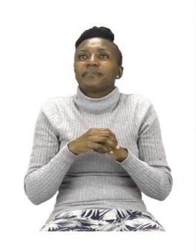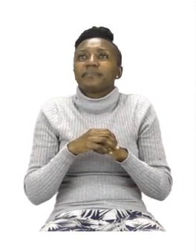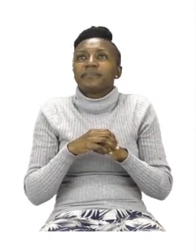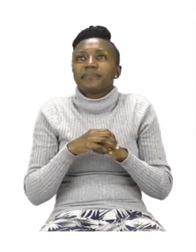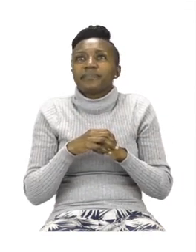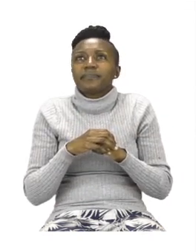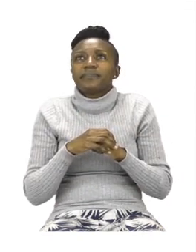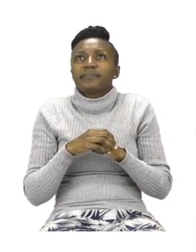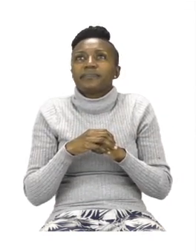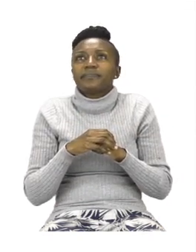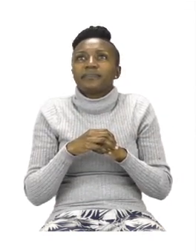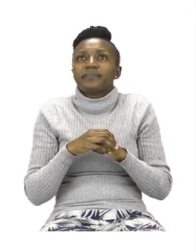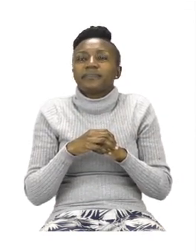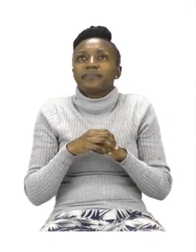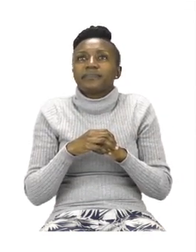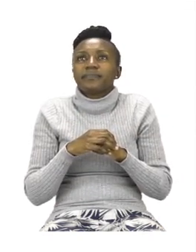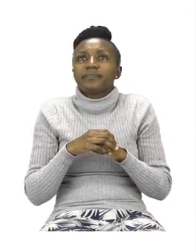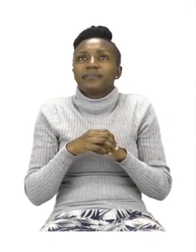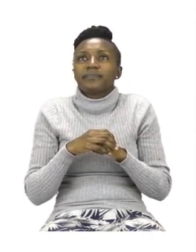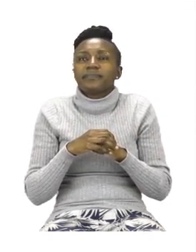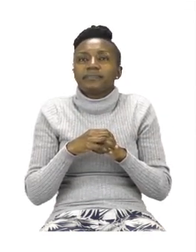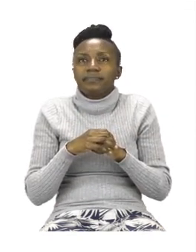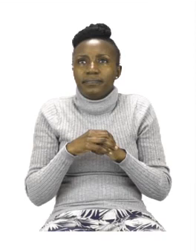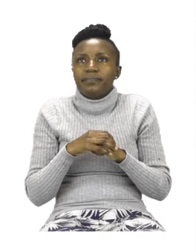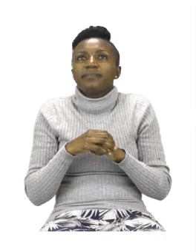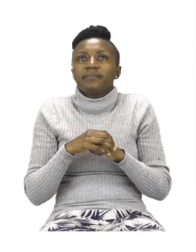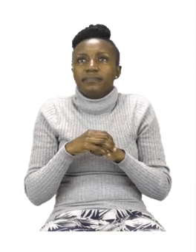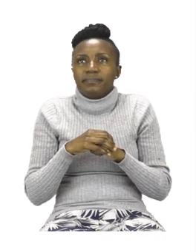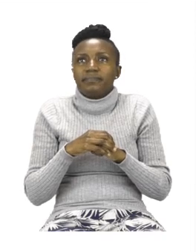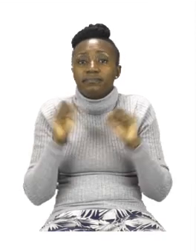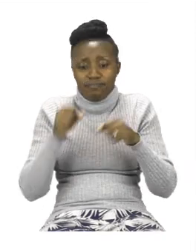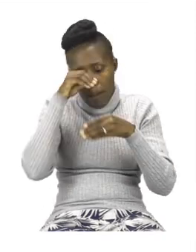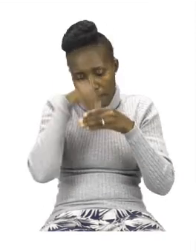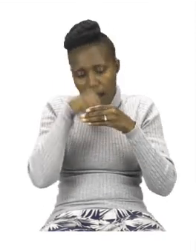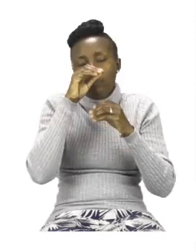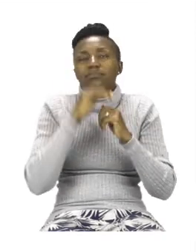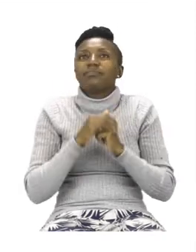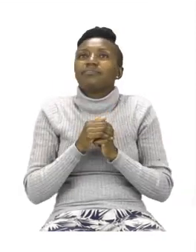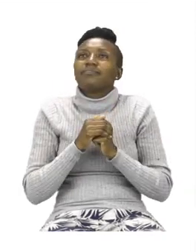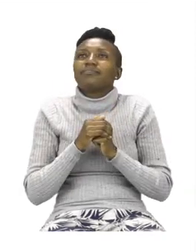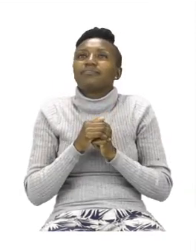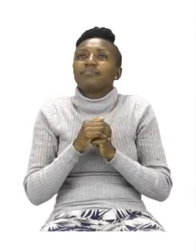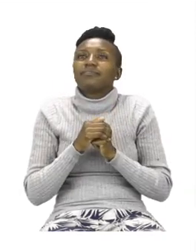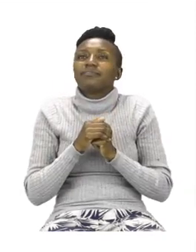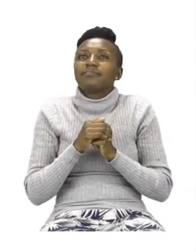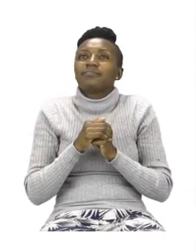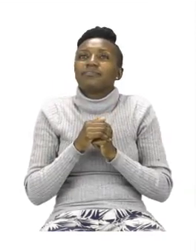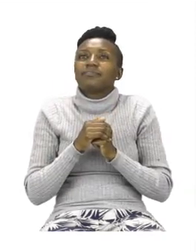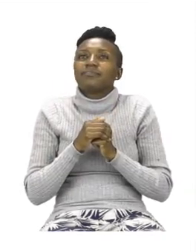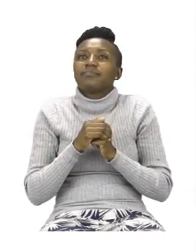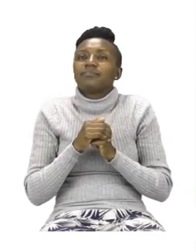anything that needs to be used at school can be put in a pencil case. Now, a pencil case is very